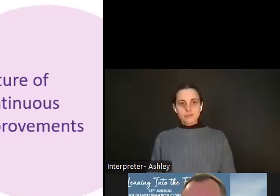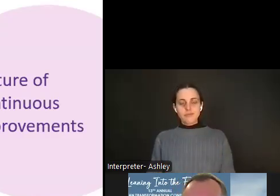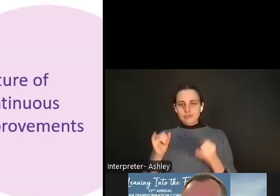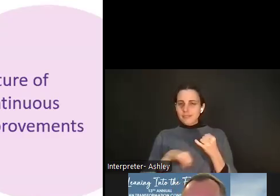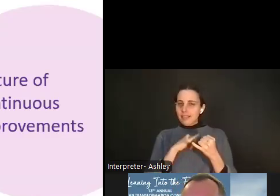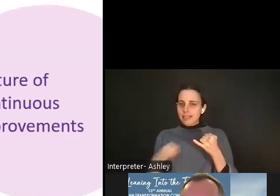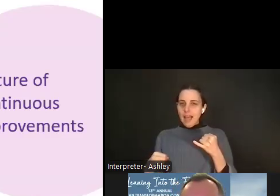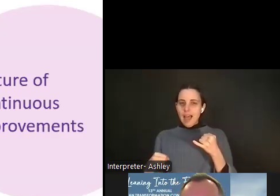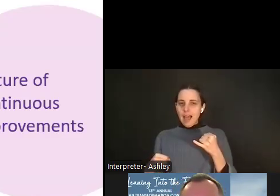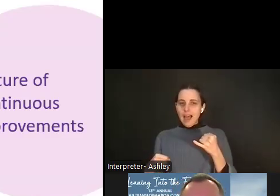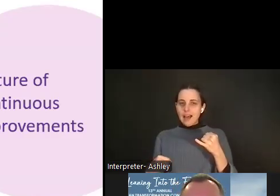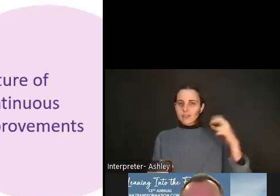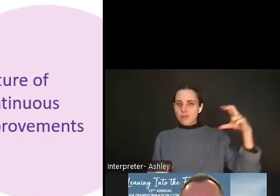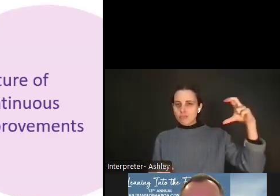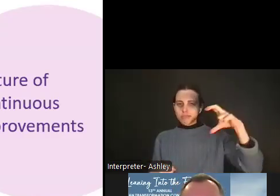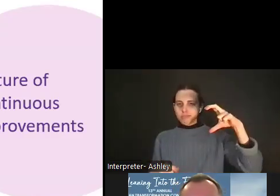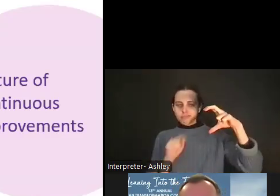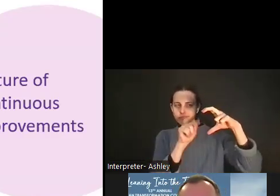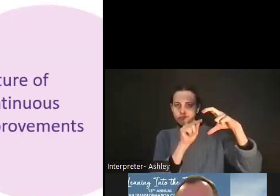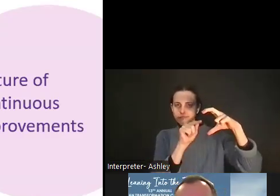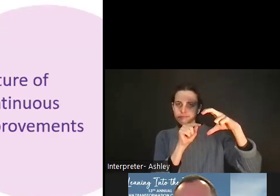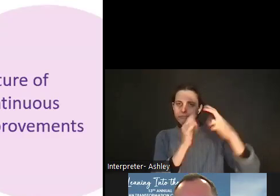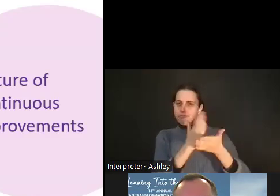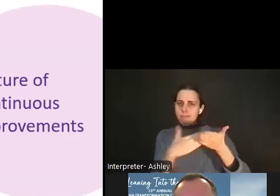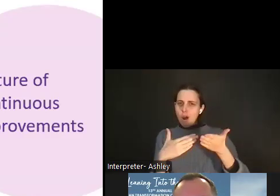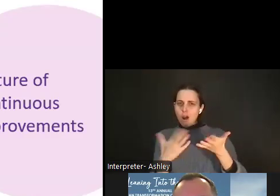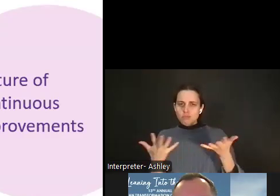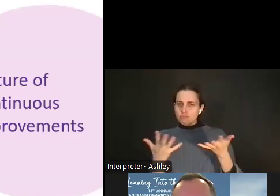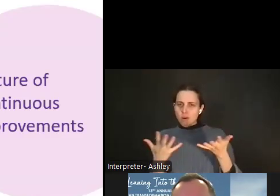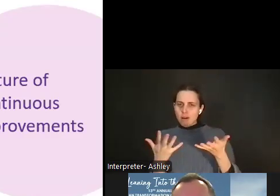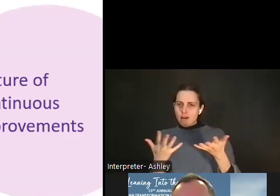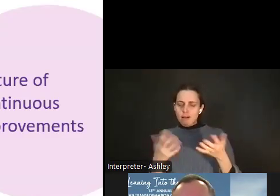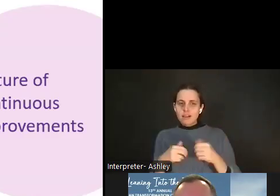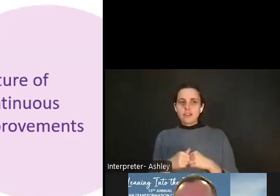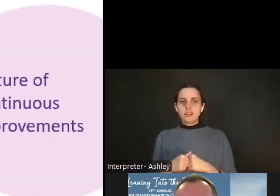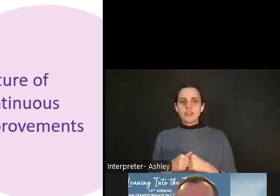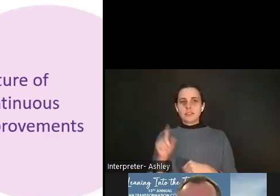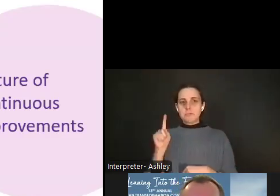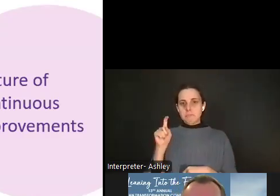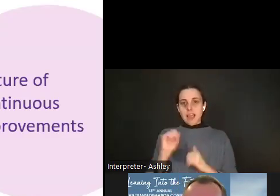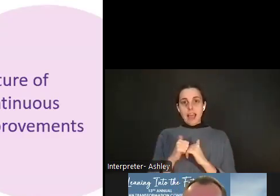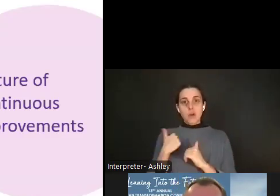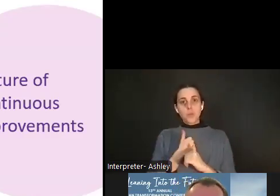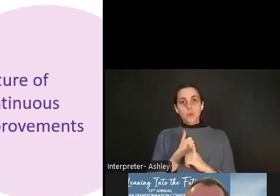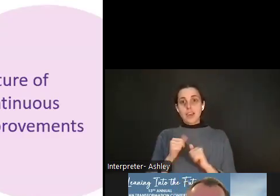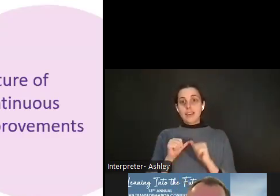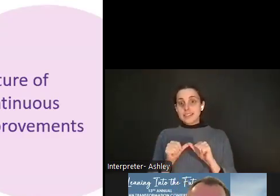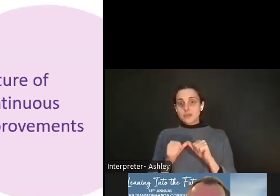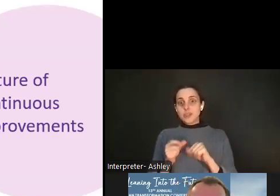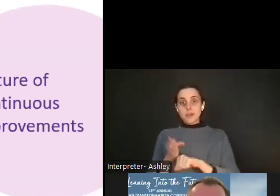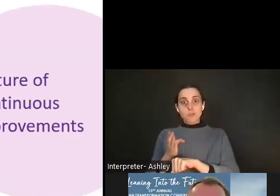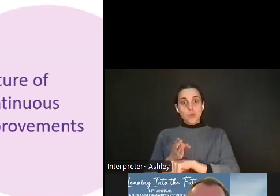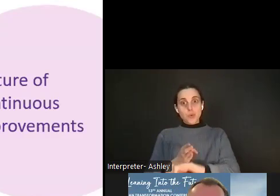last pie here? So the question is, how do we continuously improve this model? So we have all our inputs. We